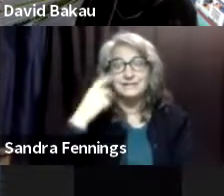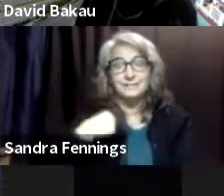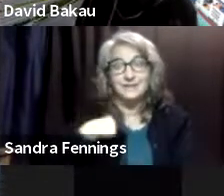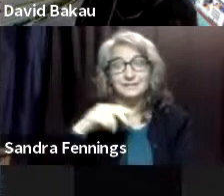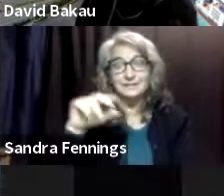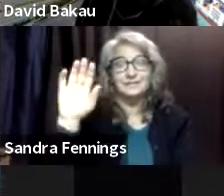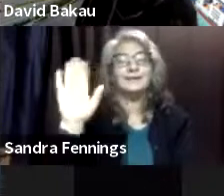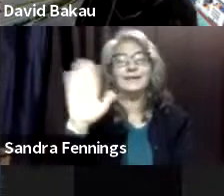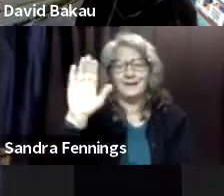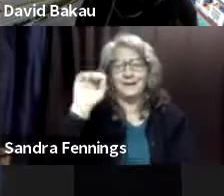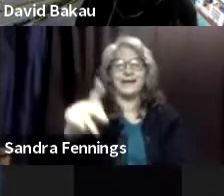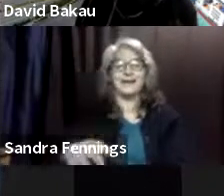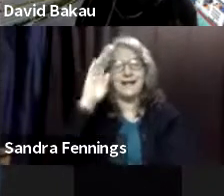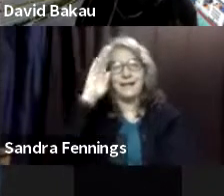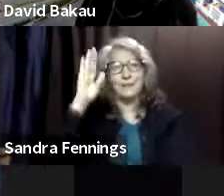me? Yes.